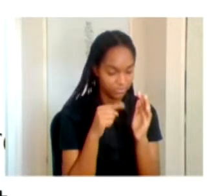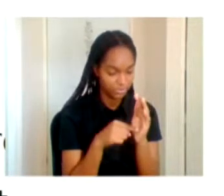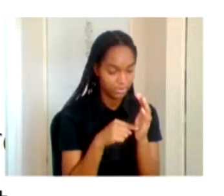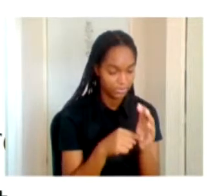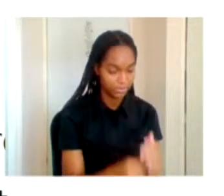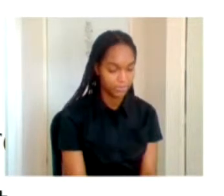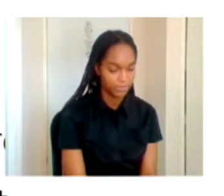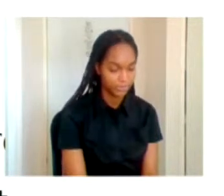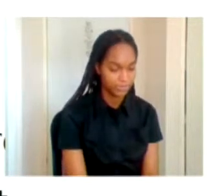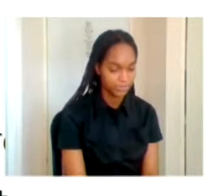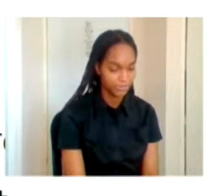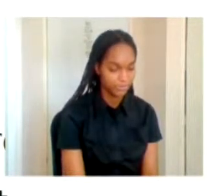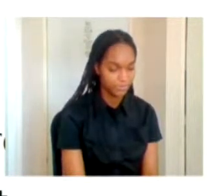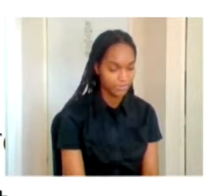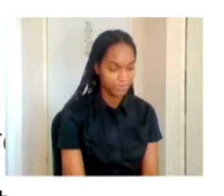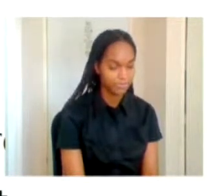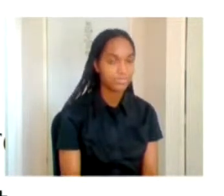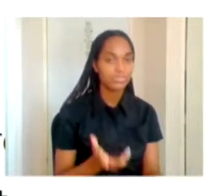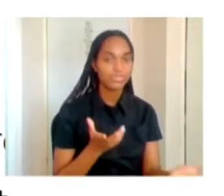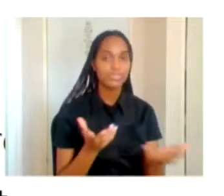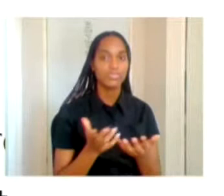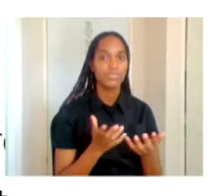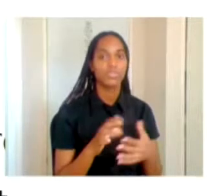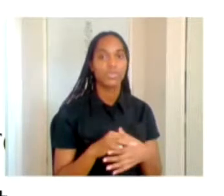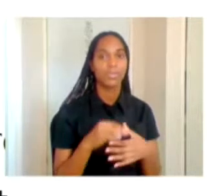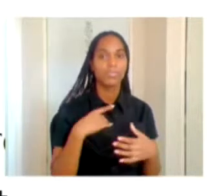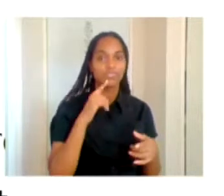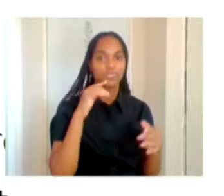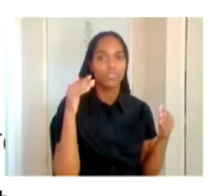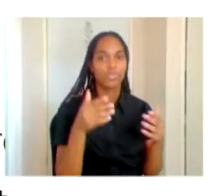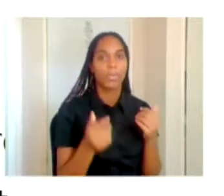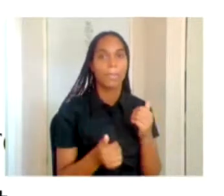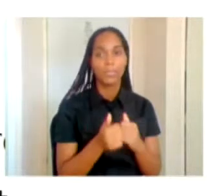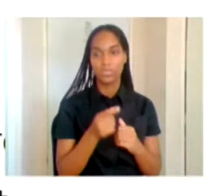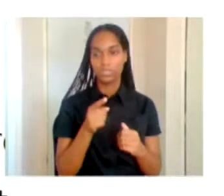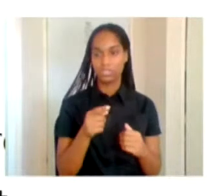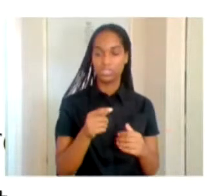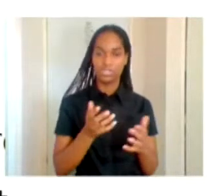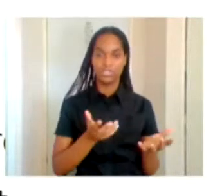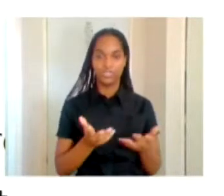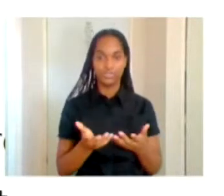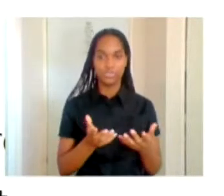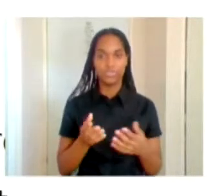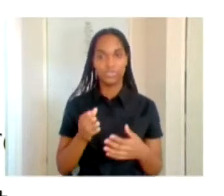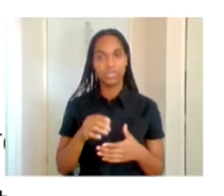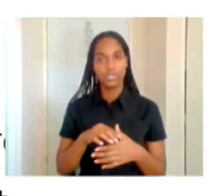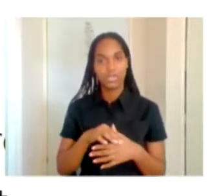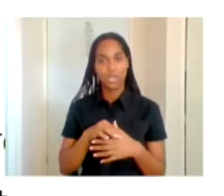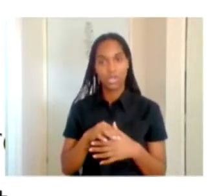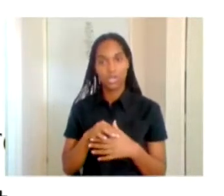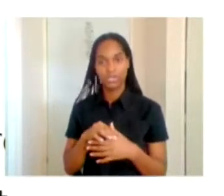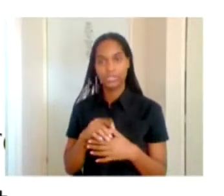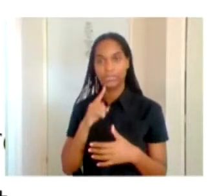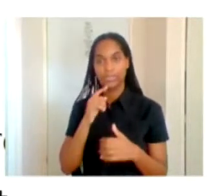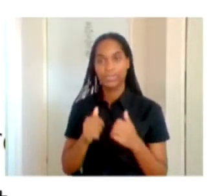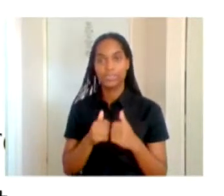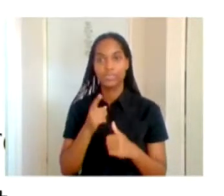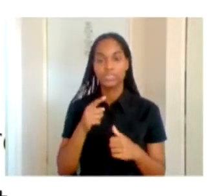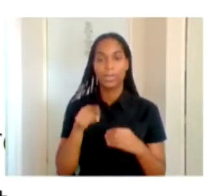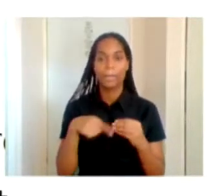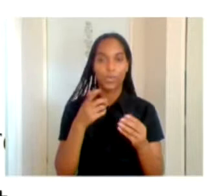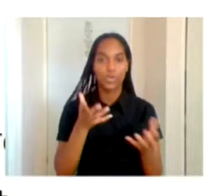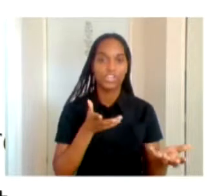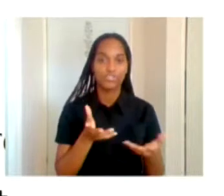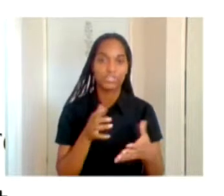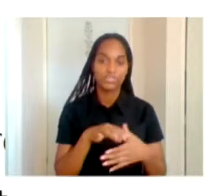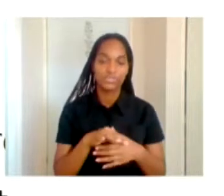So the interactive content, the key features, I'm going to focus mostly on the interactive content. I have a slide in here about 338, but mostly it's about interactive content.